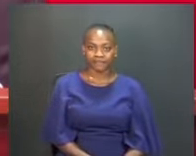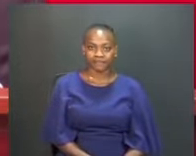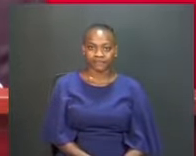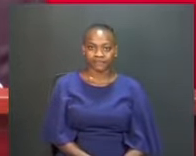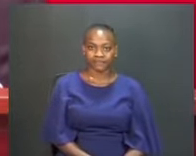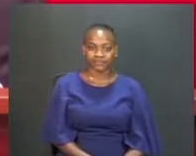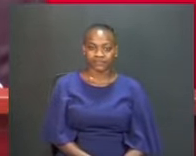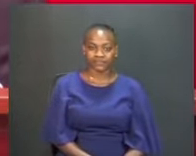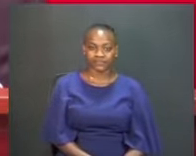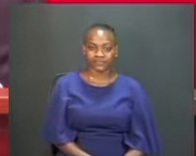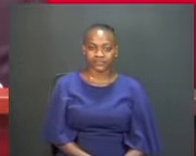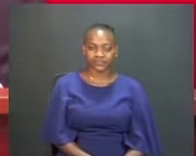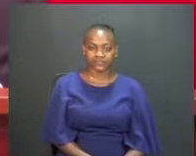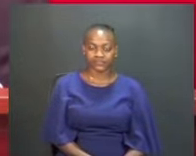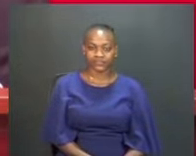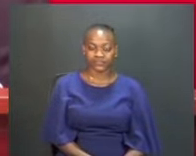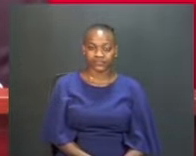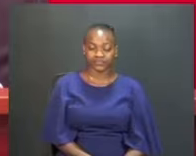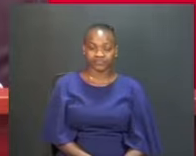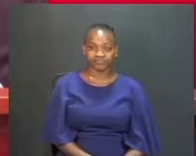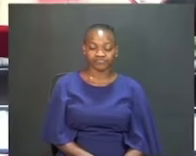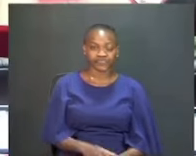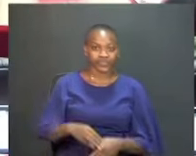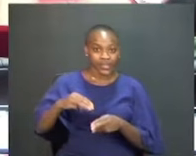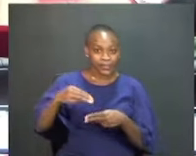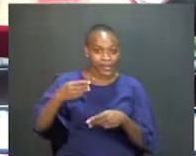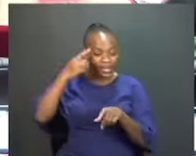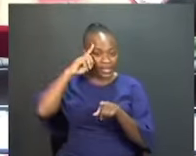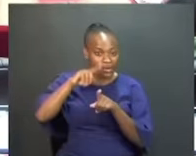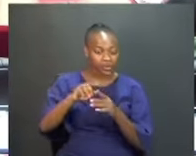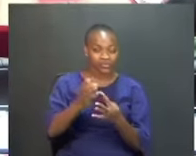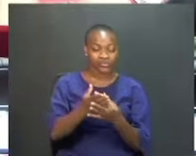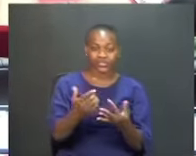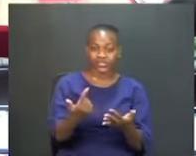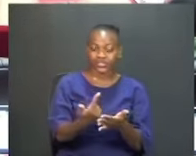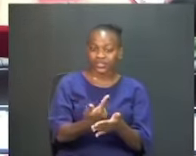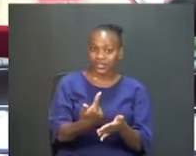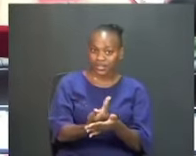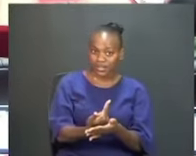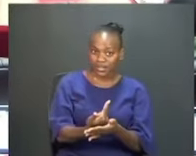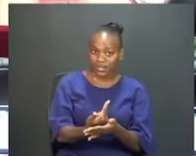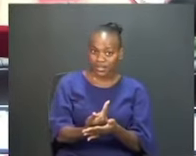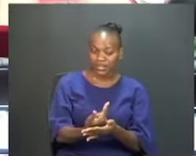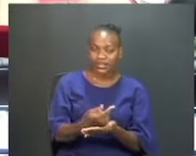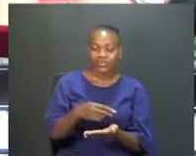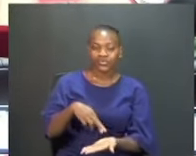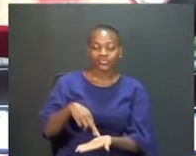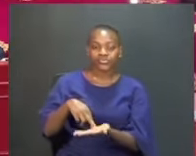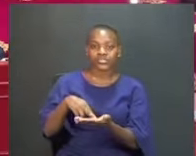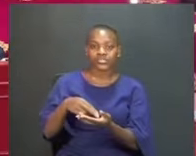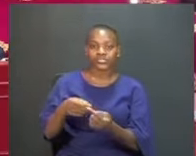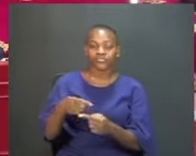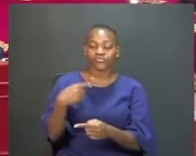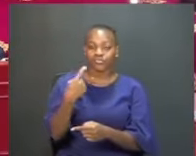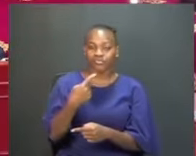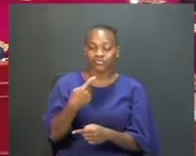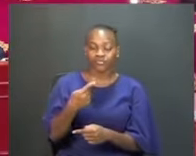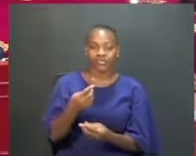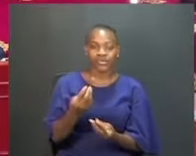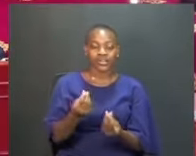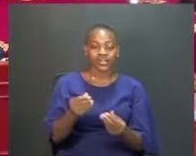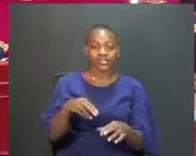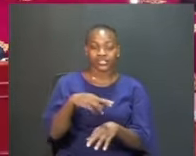Mining lease agreement between the government of the Republic of Ghana, represented by the Ministry of Lands and